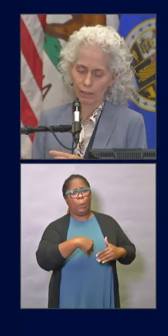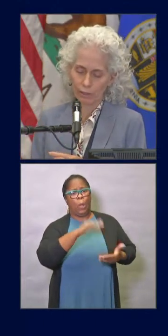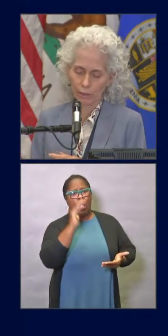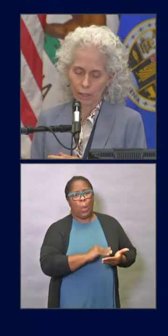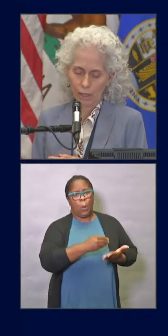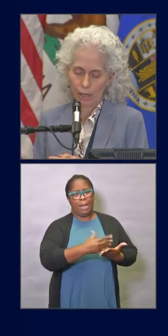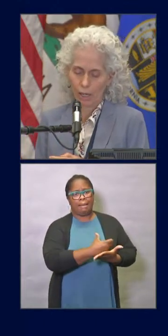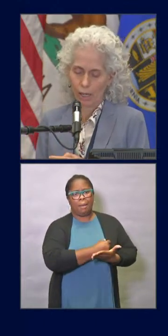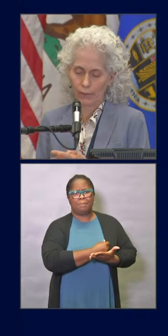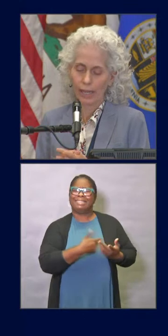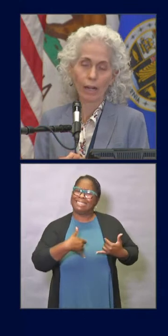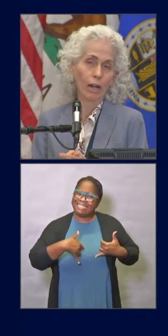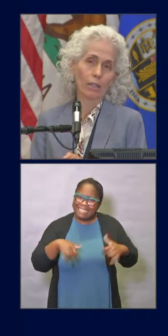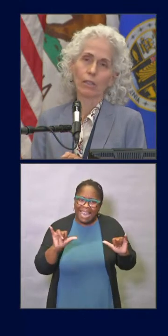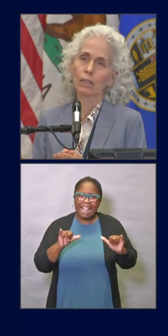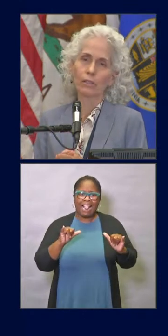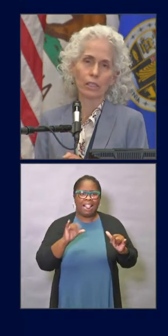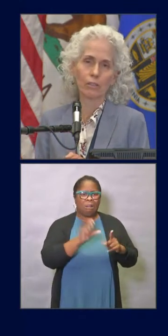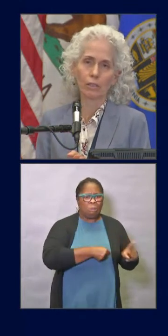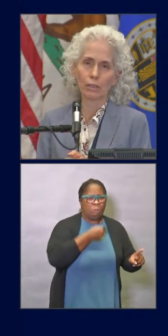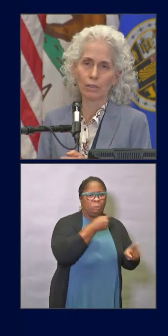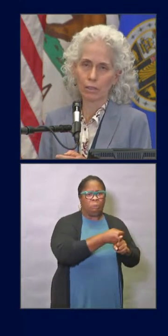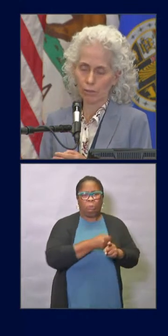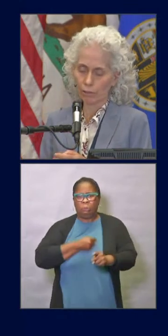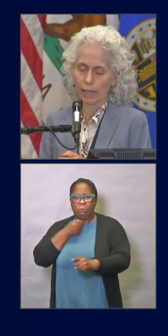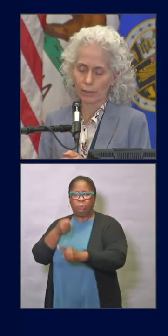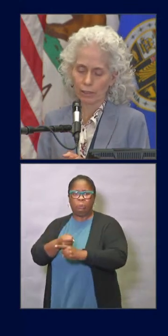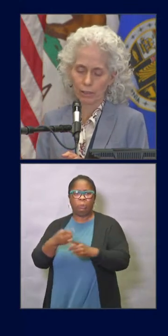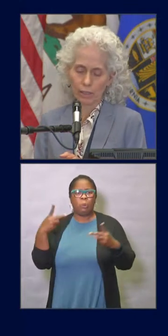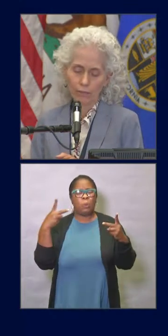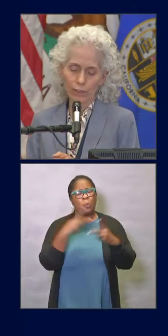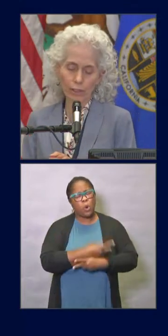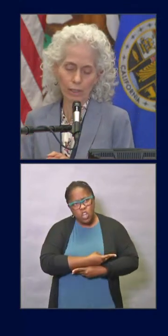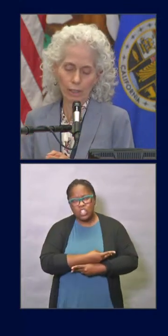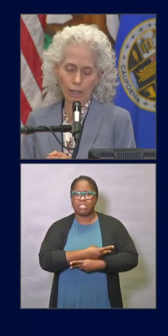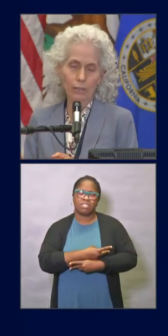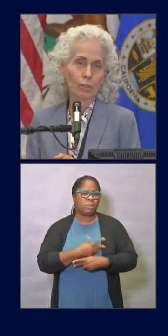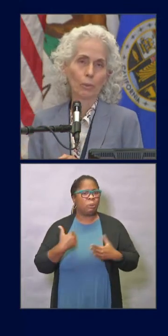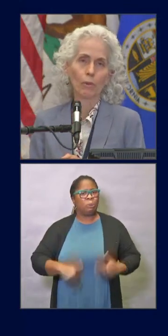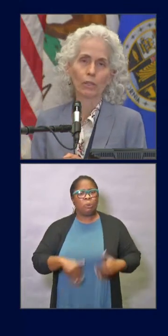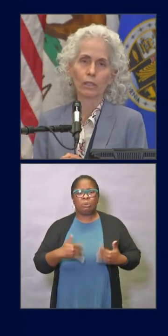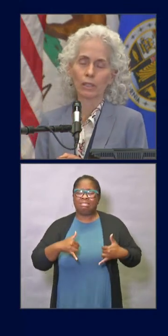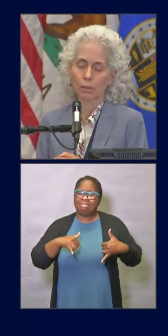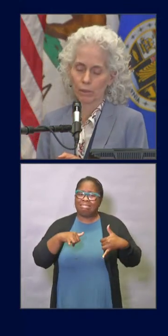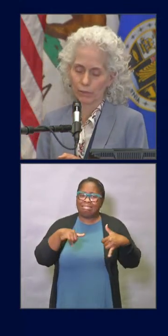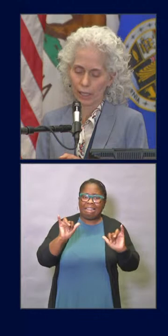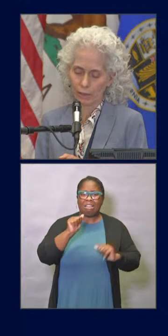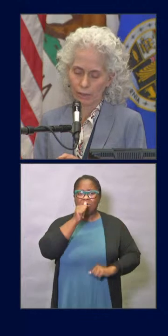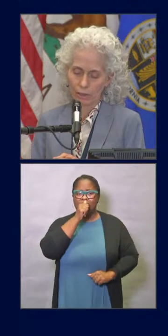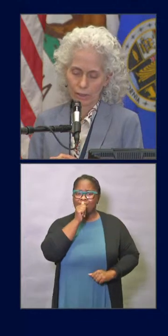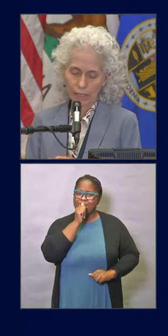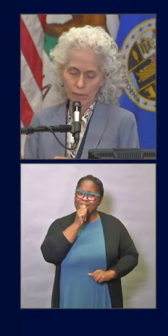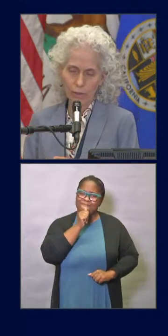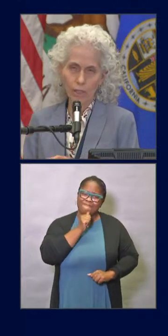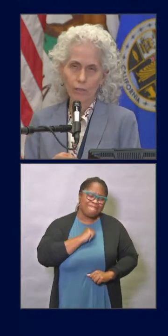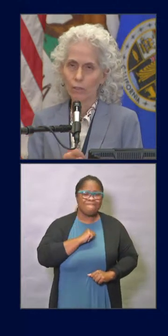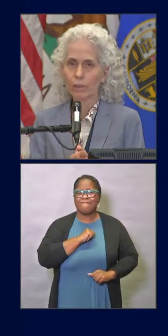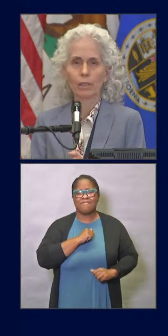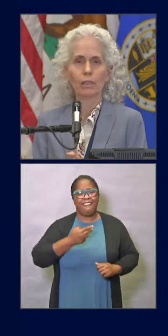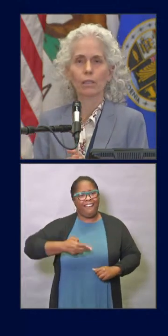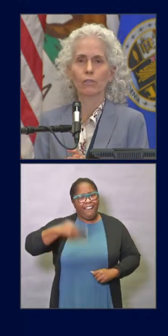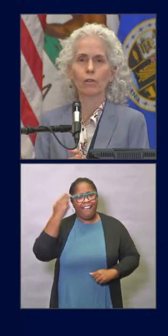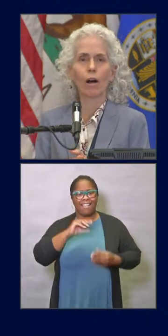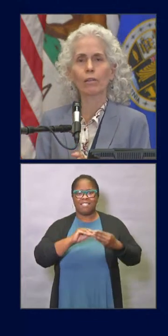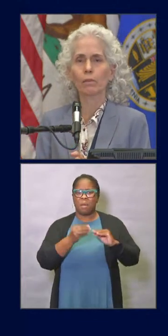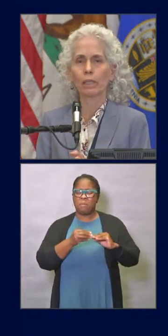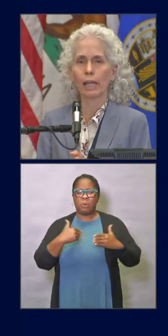of this virus, and they are continuing to tragically suffer a disproportionate number of cases and deaths. So